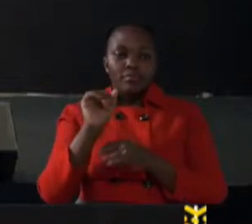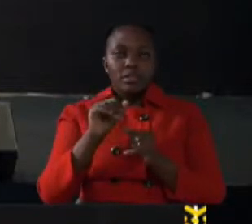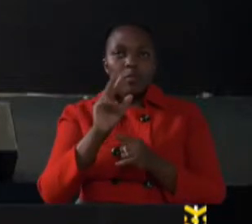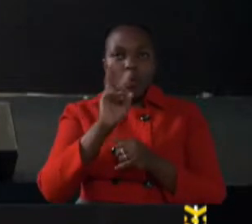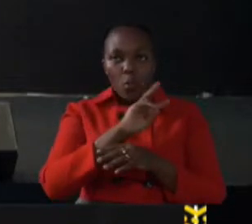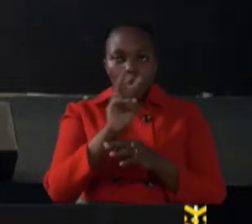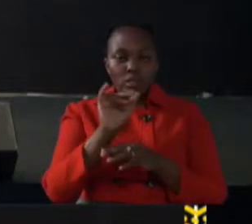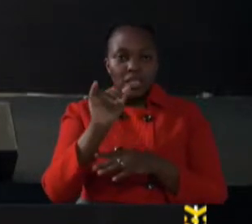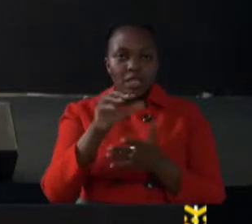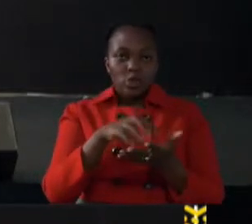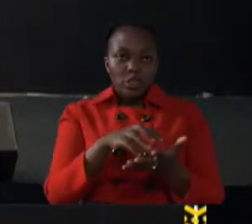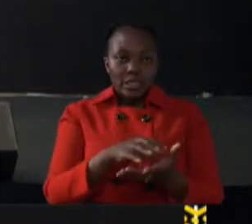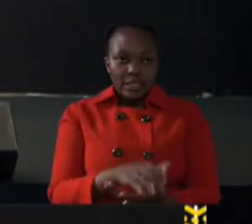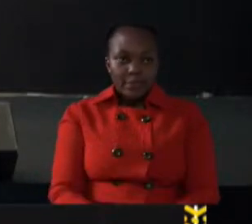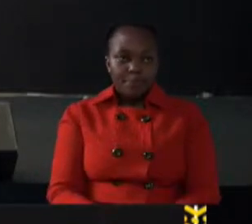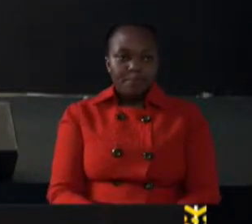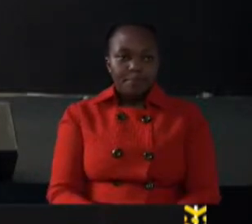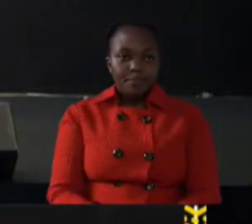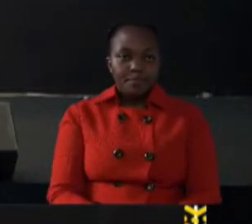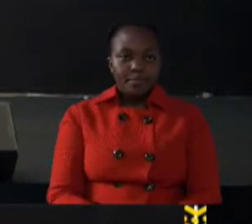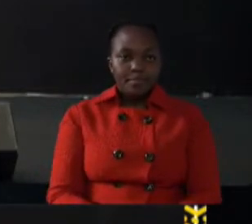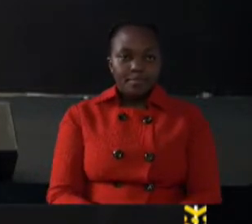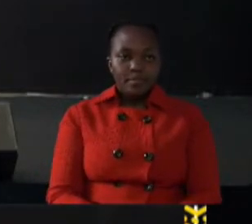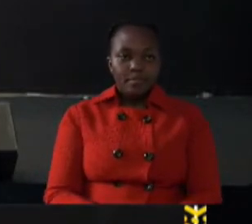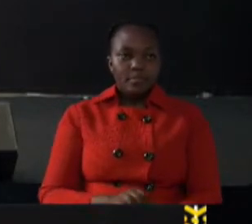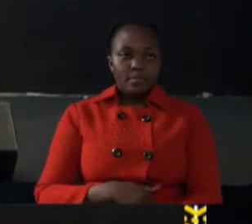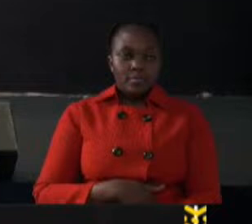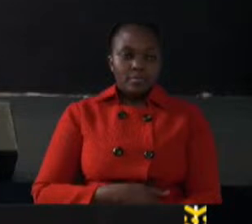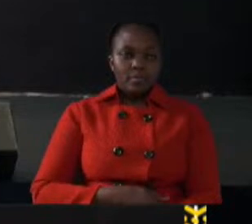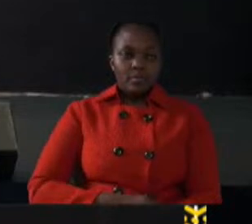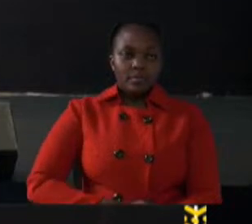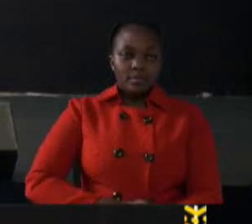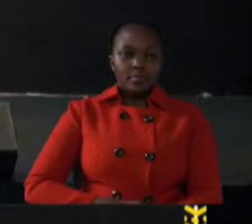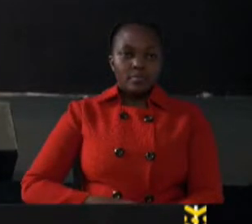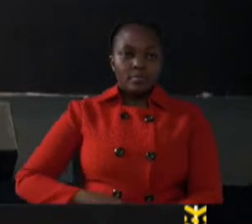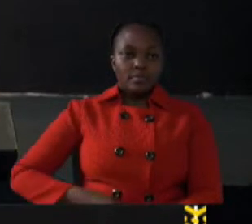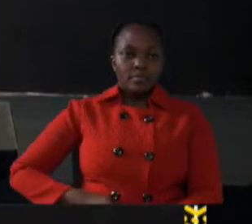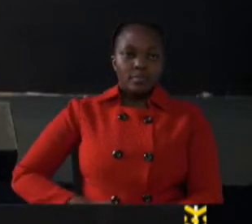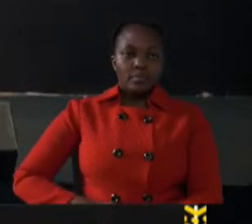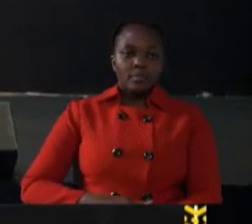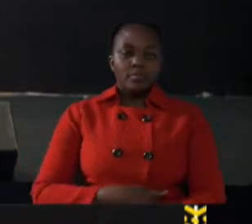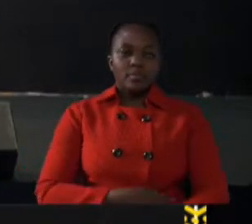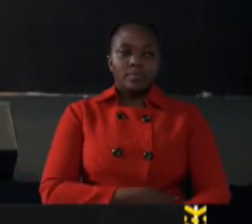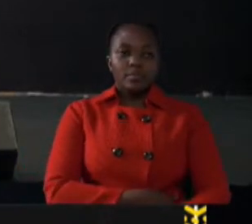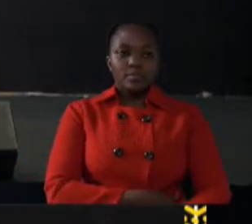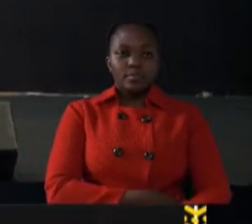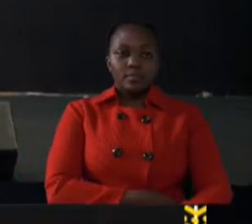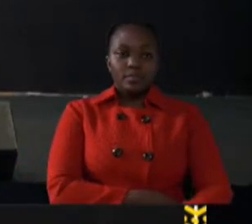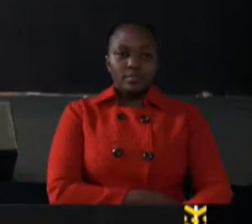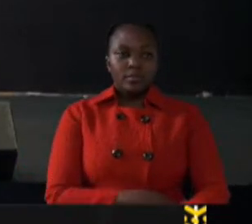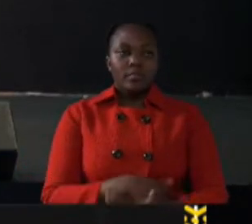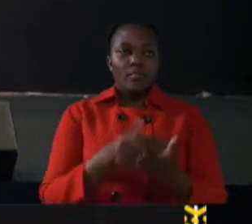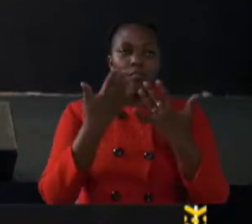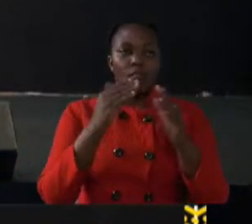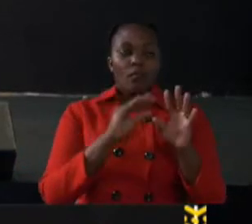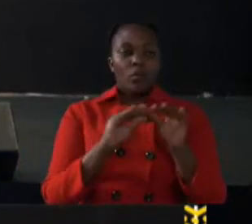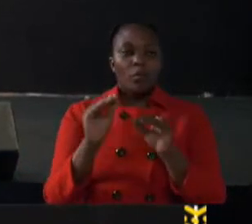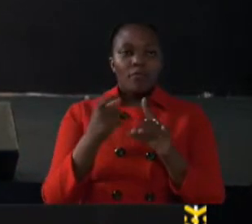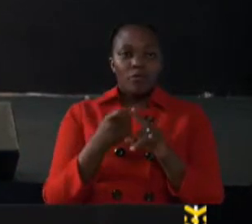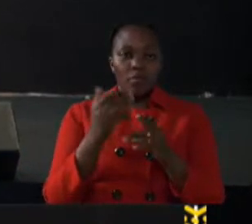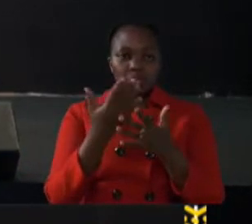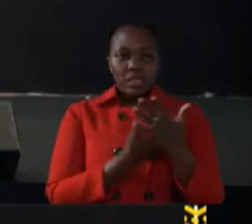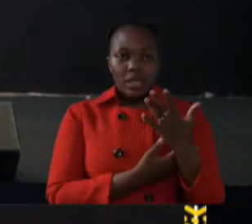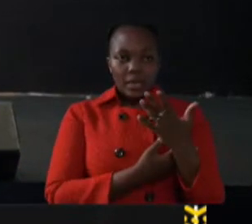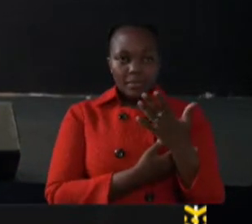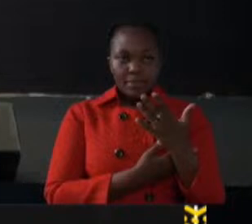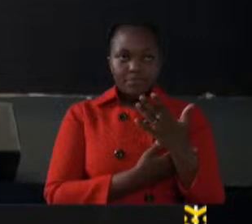that they were part of the creation process. Now, we move from script and ideation to onboarding.